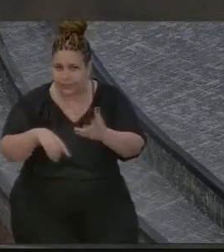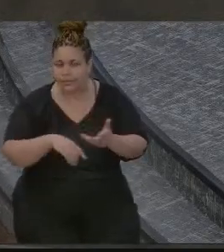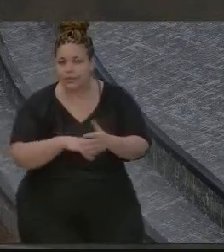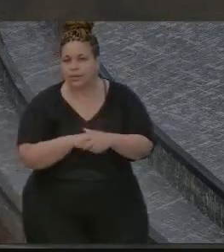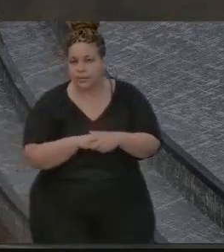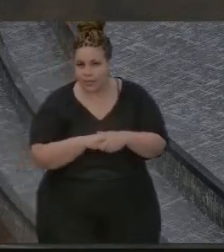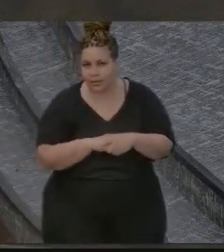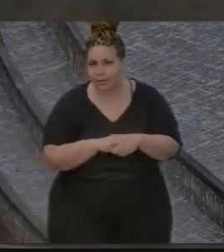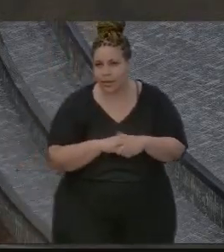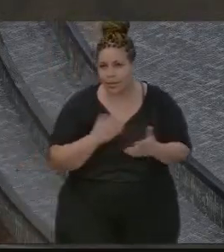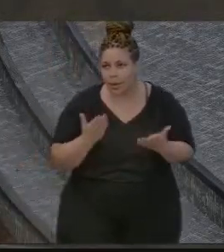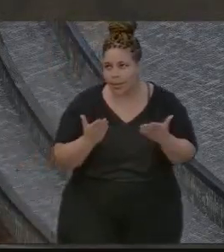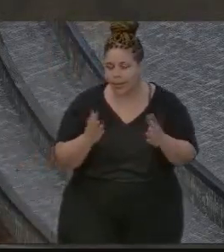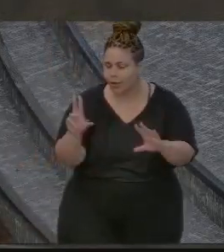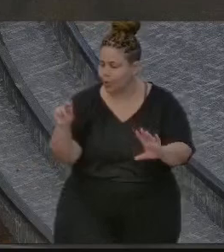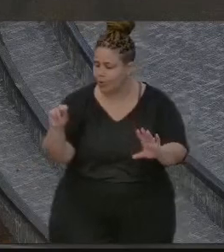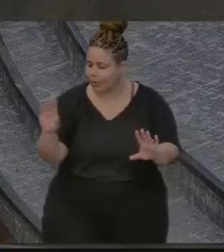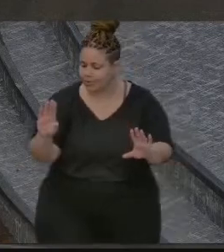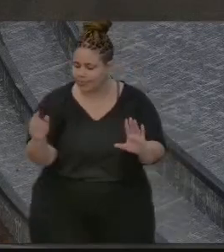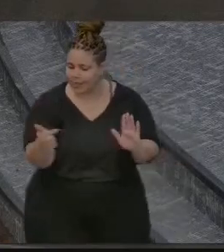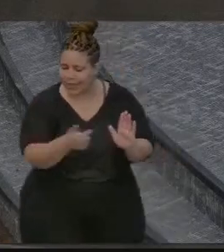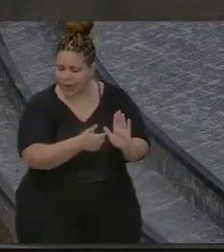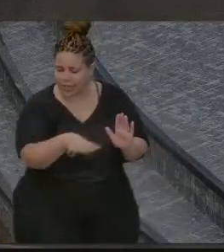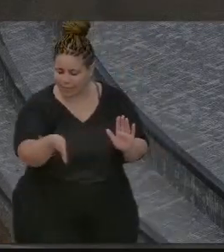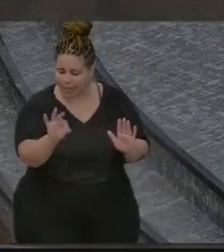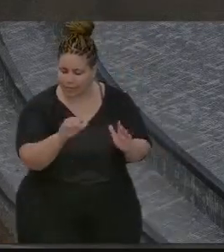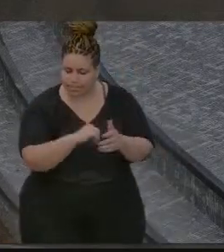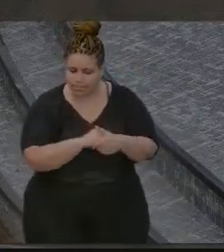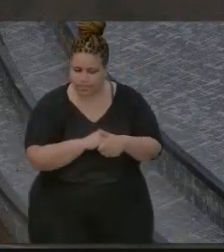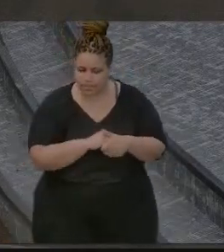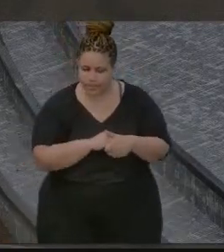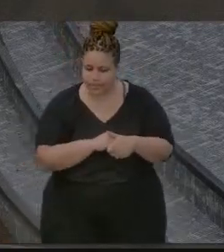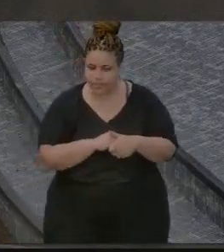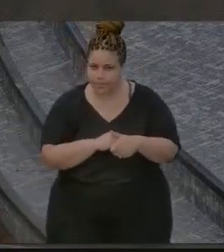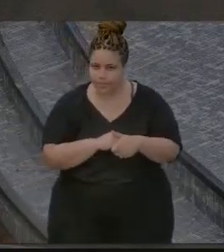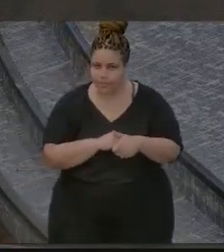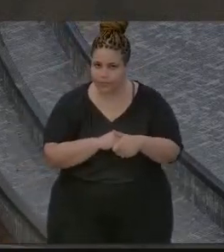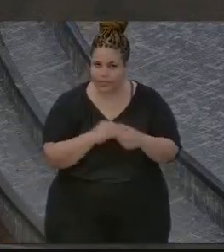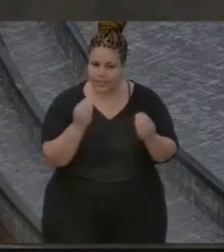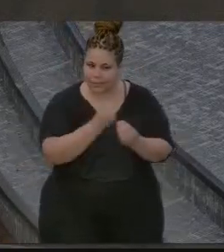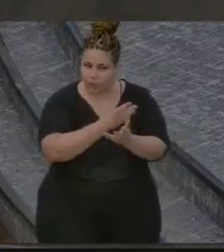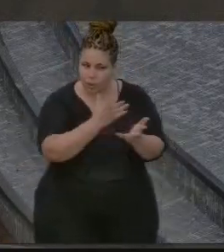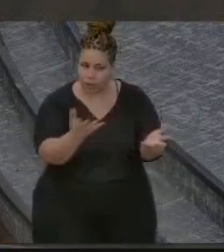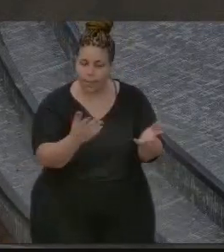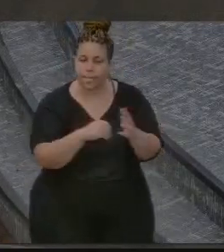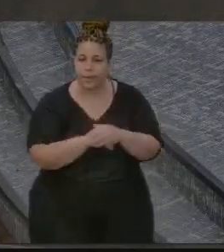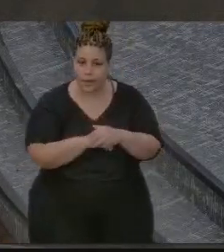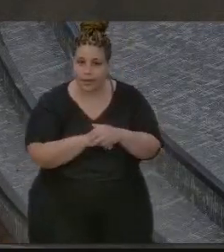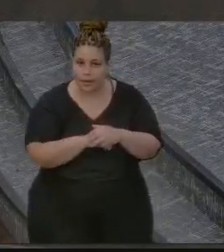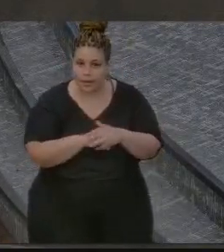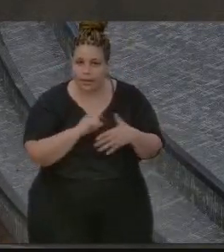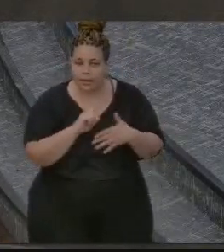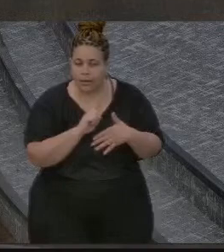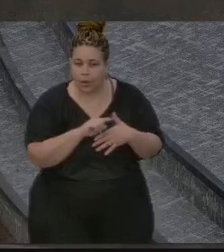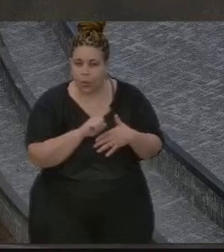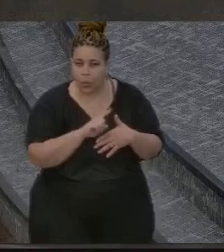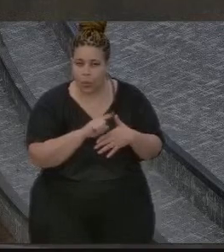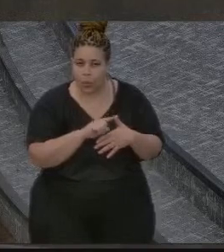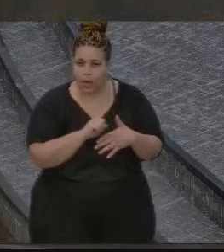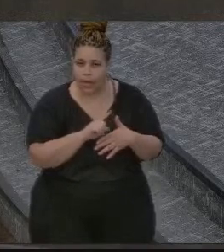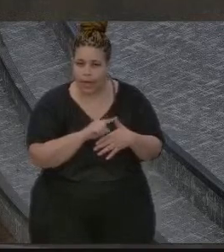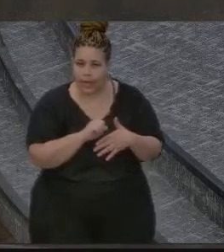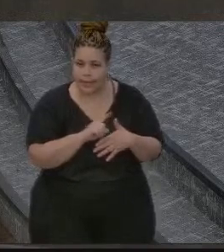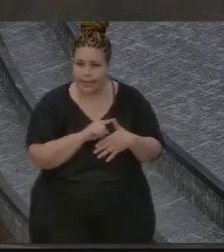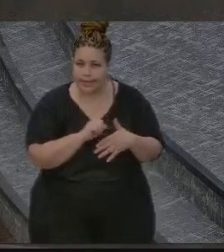in an email. Nope, here it is. So there were a couple of things I wanted to put on your radar. One was something